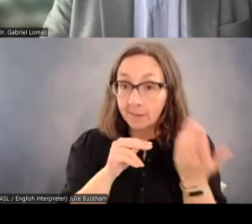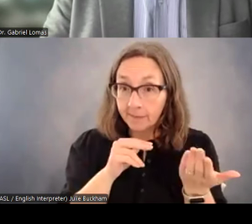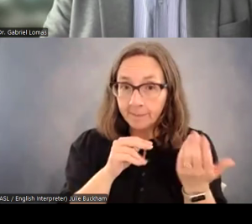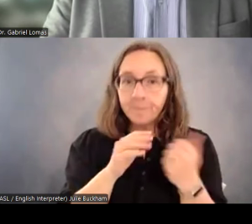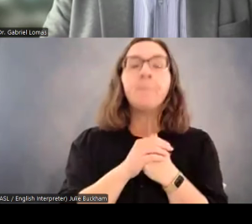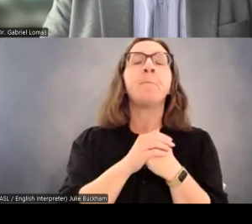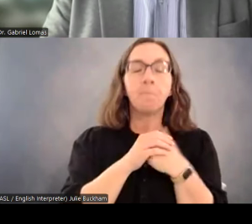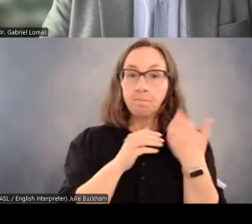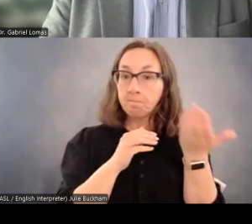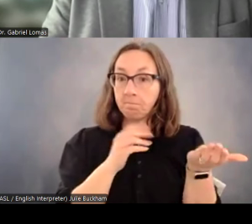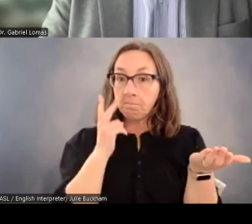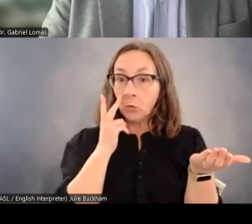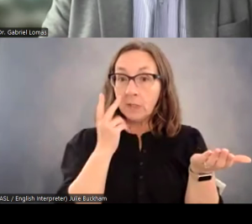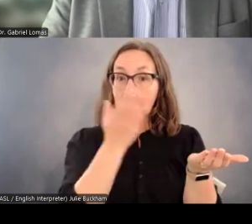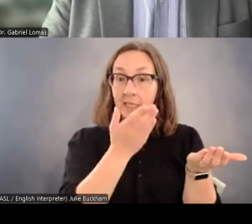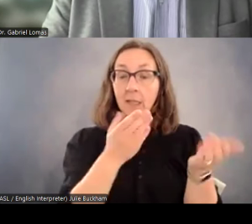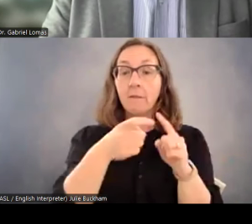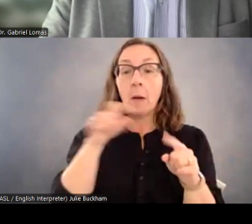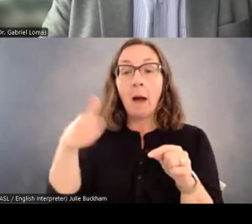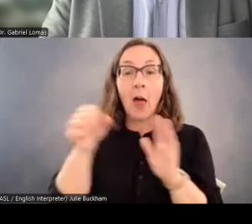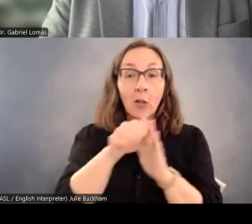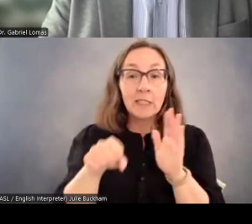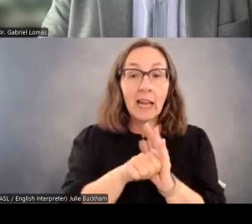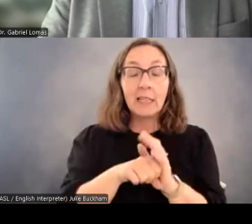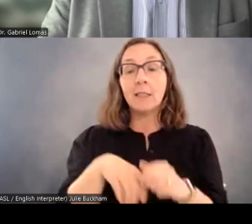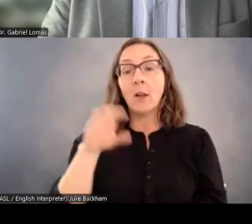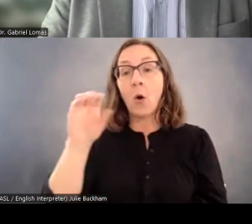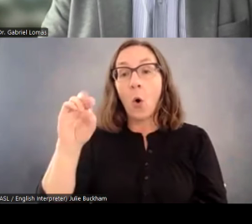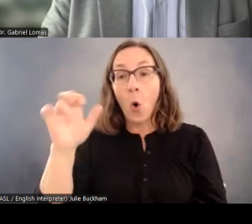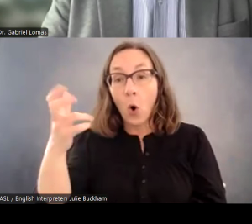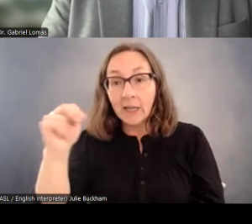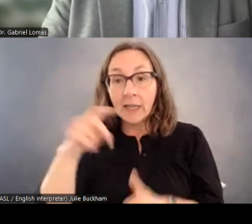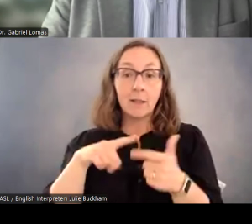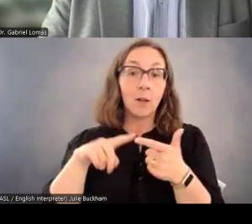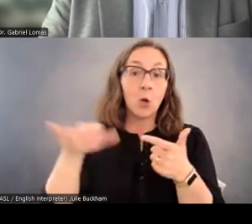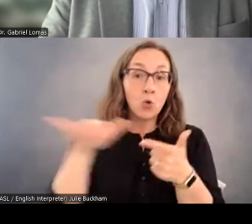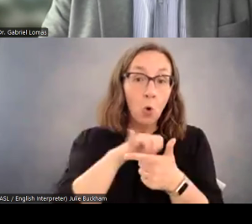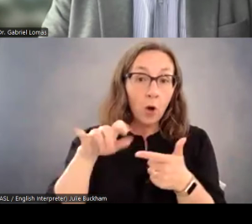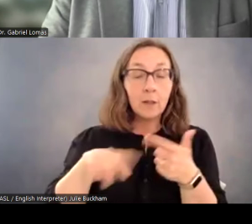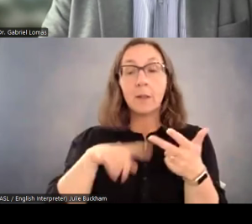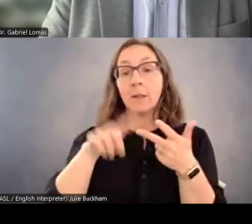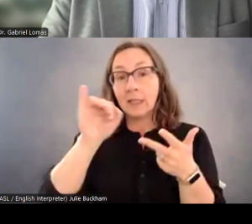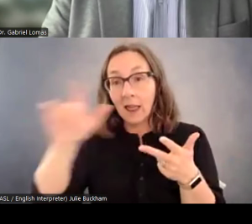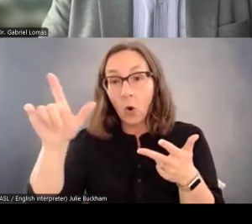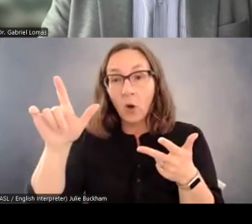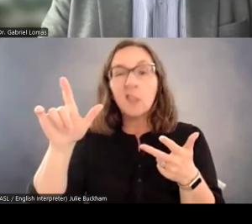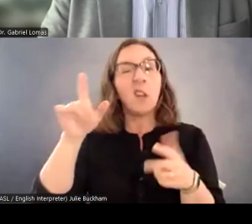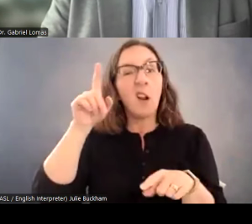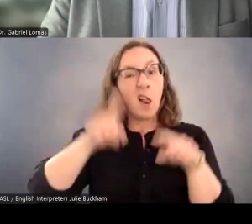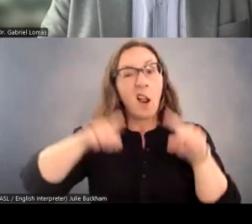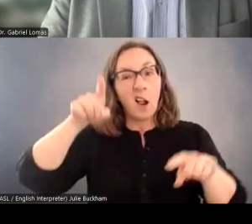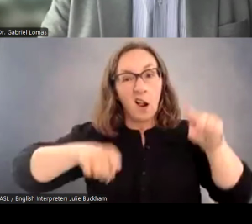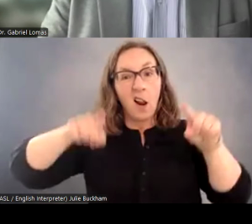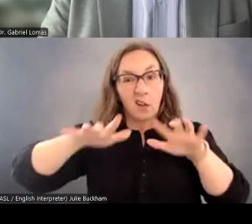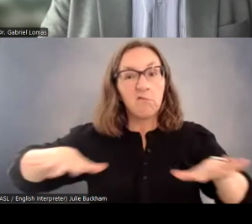And here are examples from Oregon, New York, and Illinois. So again, variations of these cards are used,